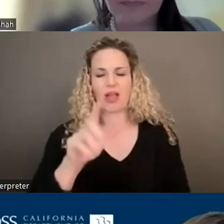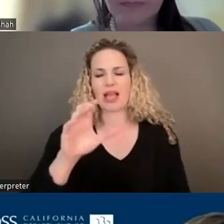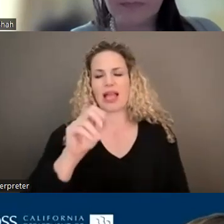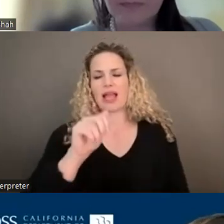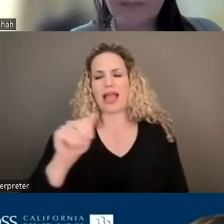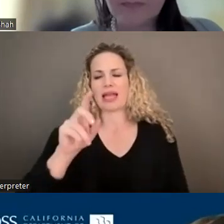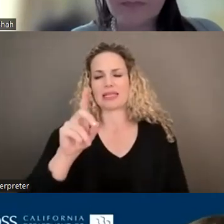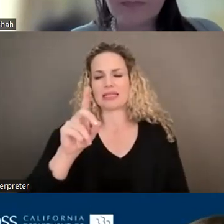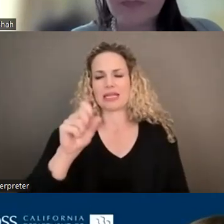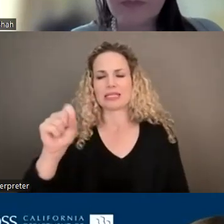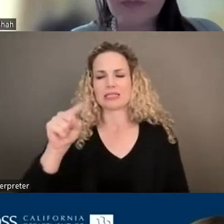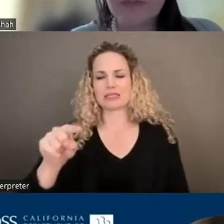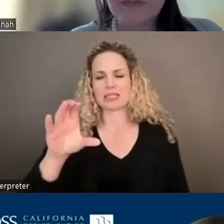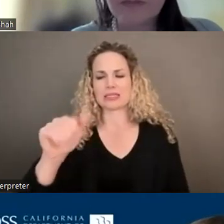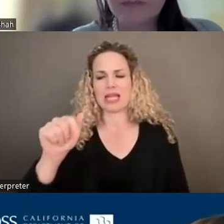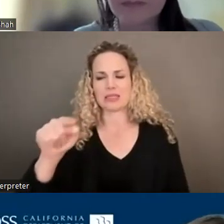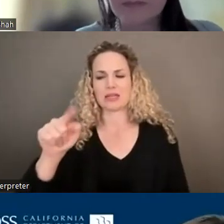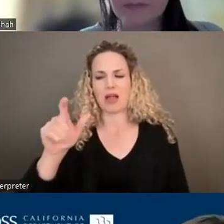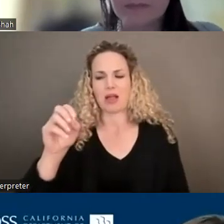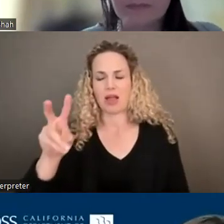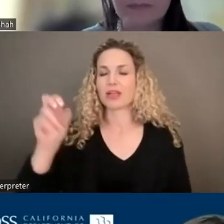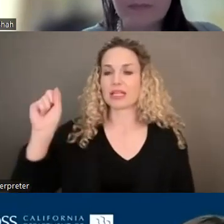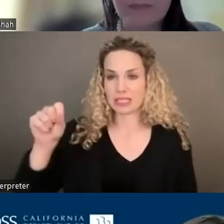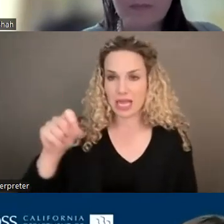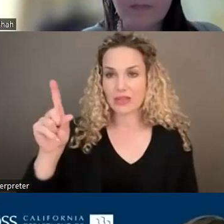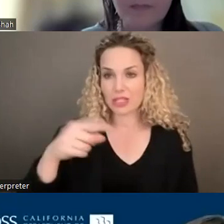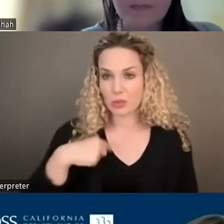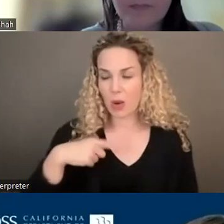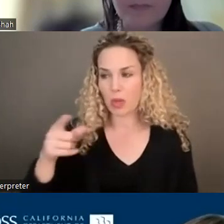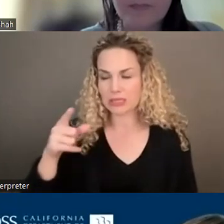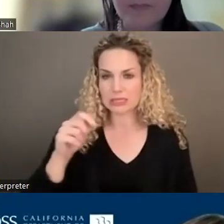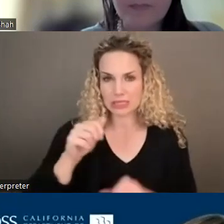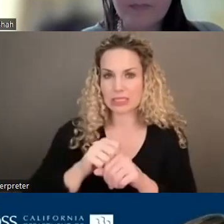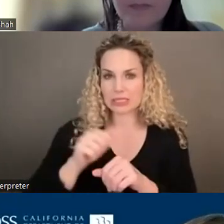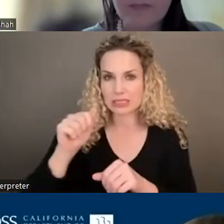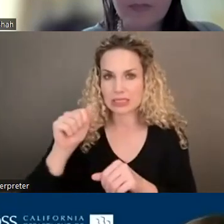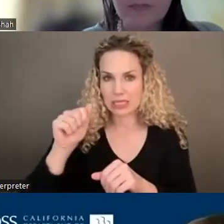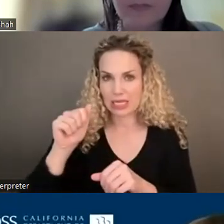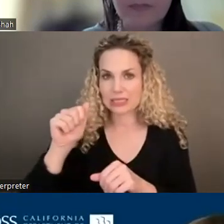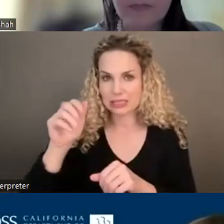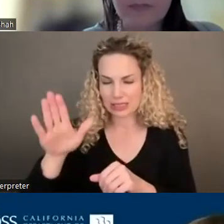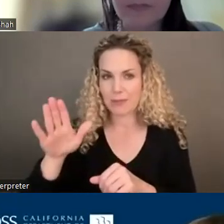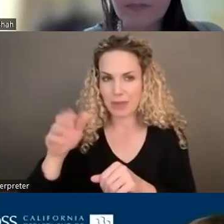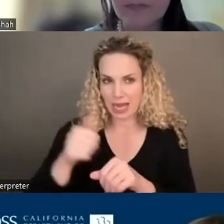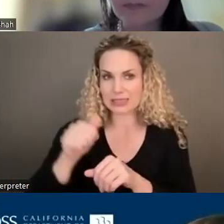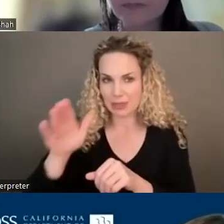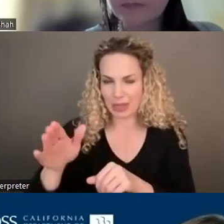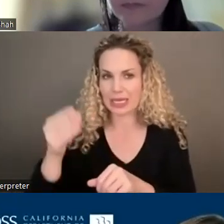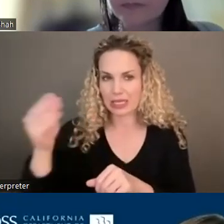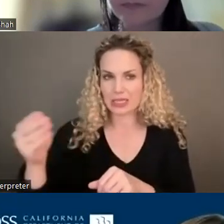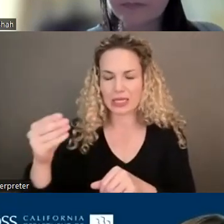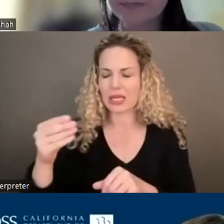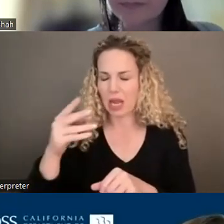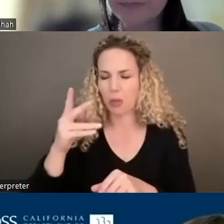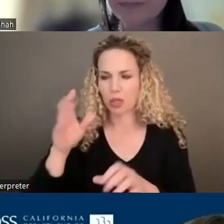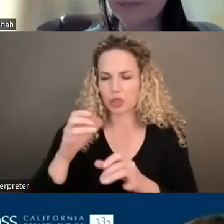childdevelopmentfiscal@dss.ca.gov. Mm-hmm. Yeah, that's where I was sending it, and then I did some individual. So I'll just keep doing it